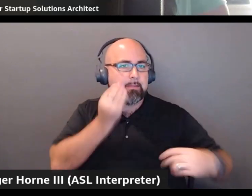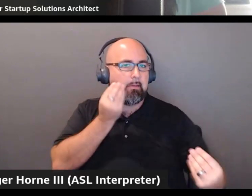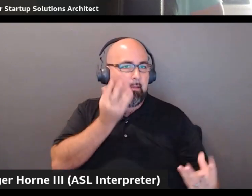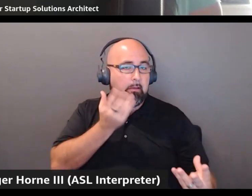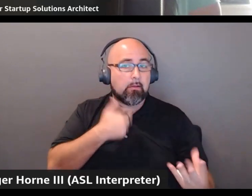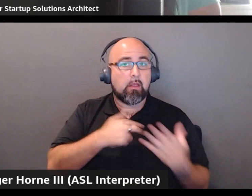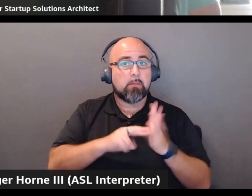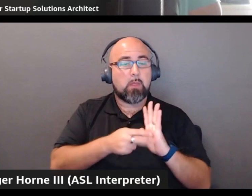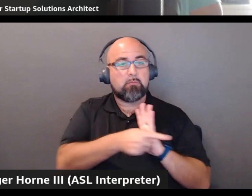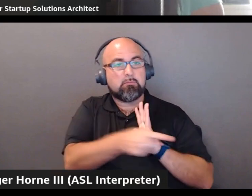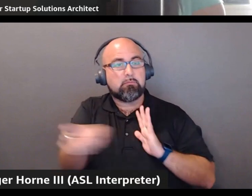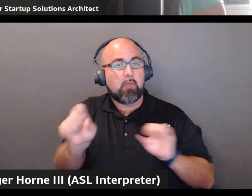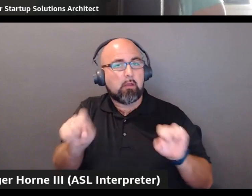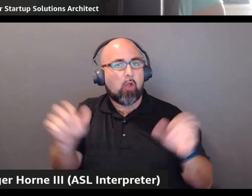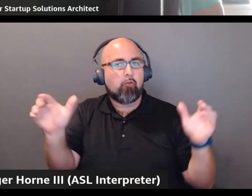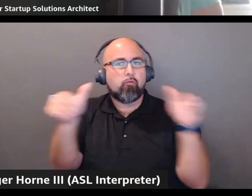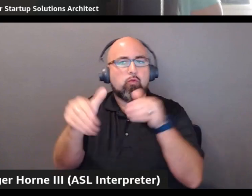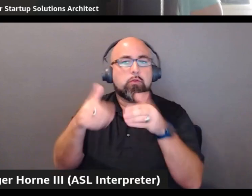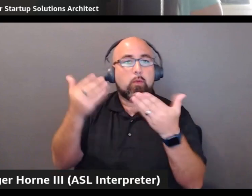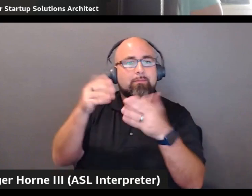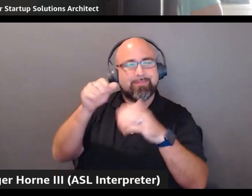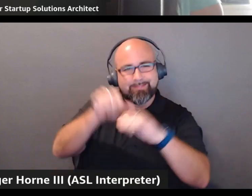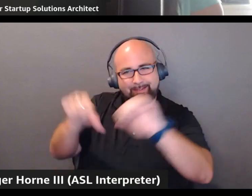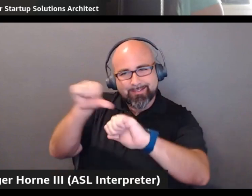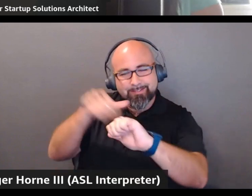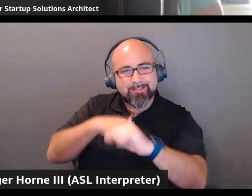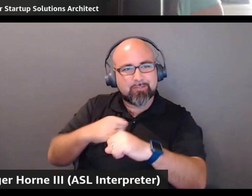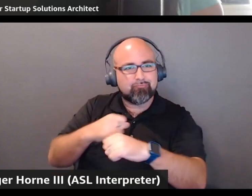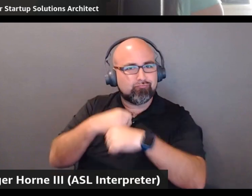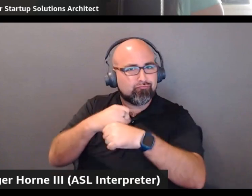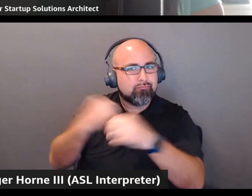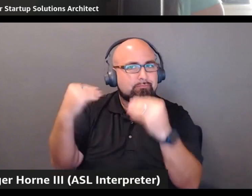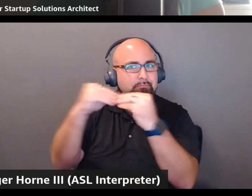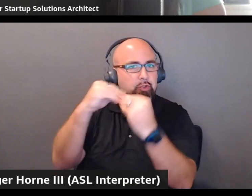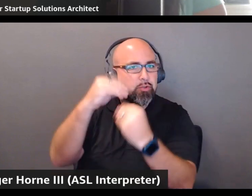they can really focus on the science and help generate insights.